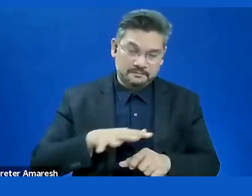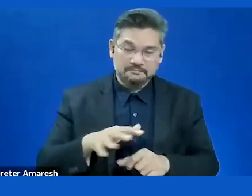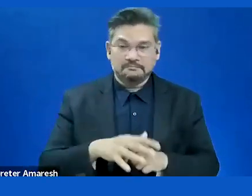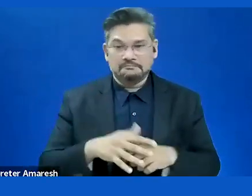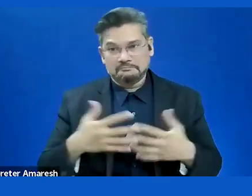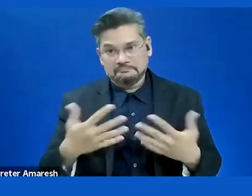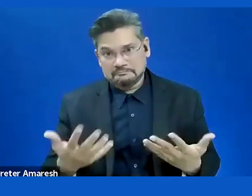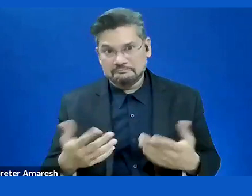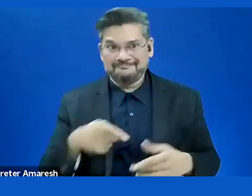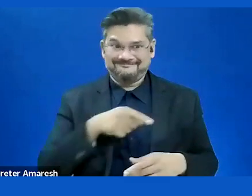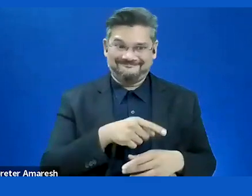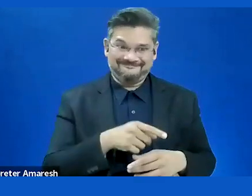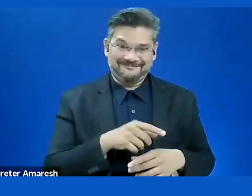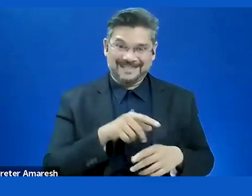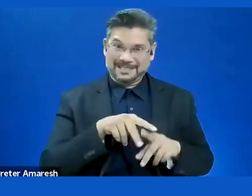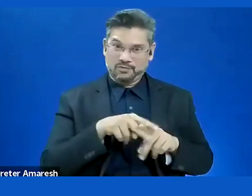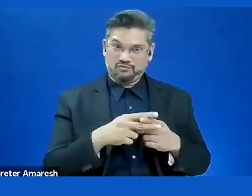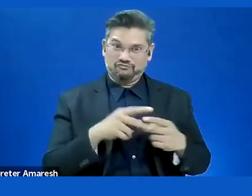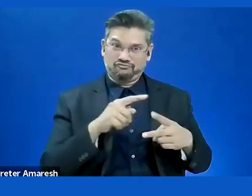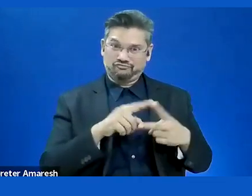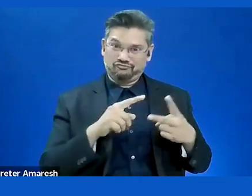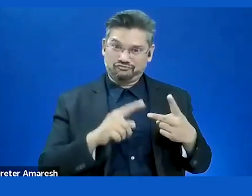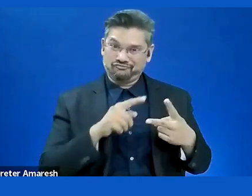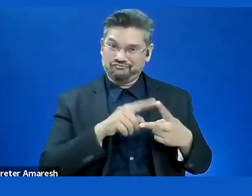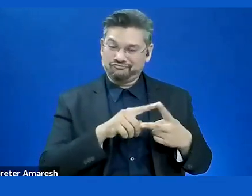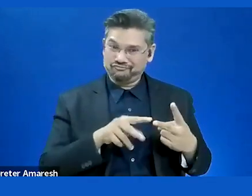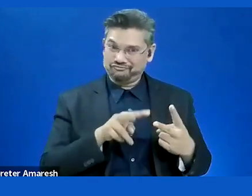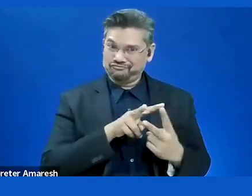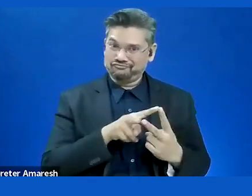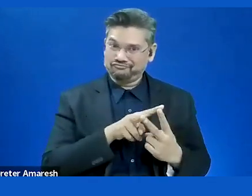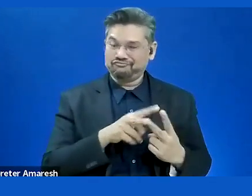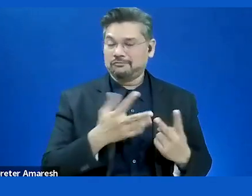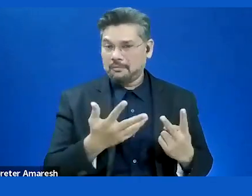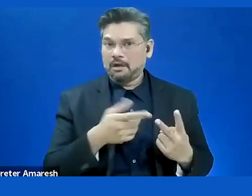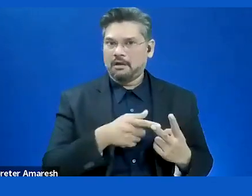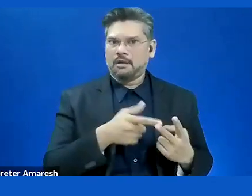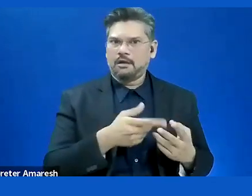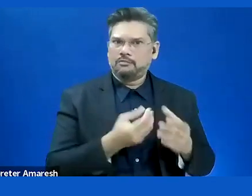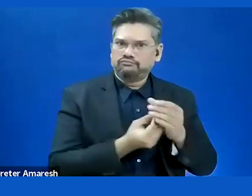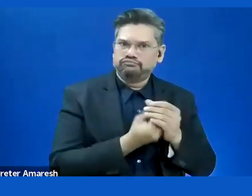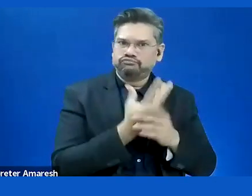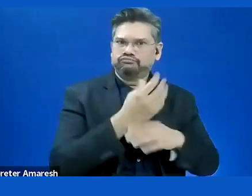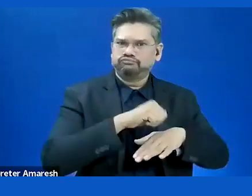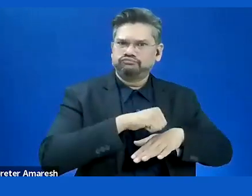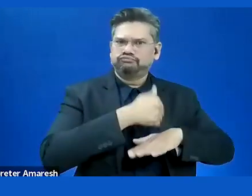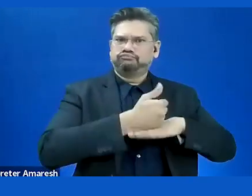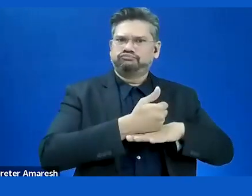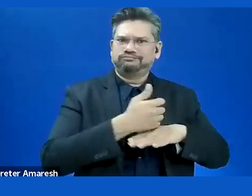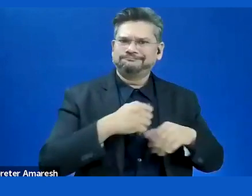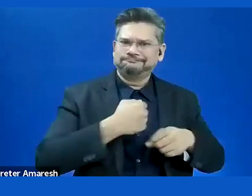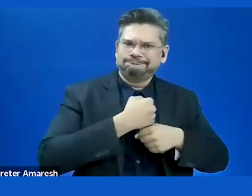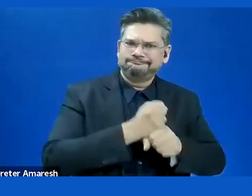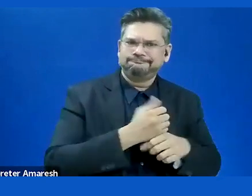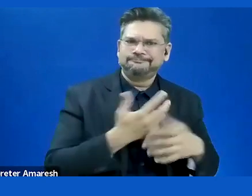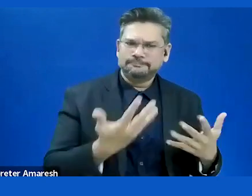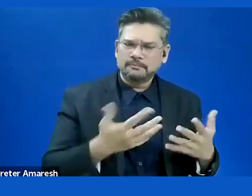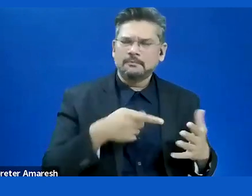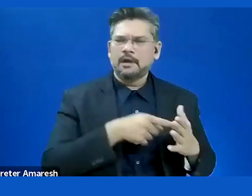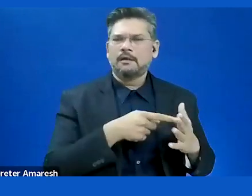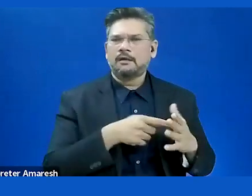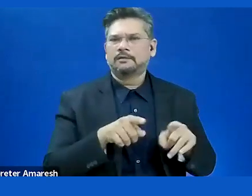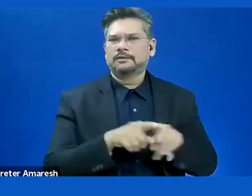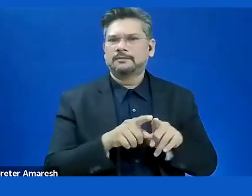by the priority of constituencies that is invented at the W3C for making standards. So they want